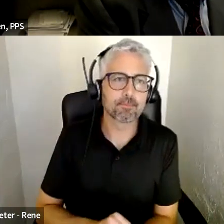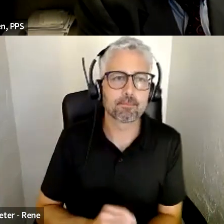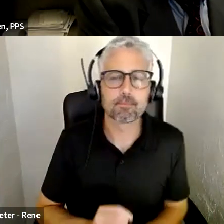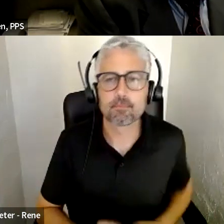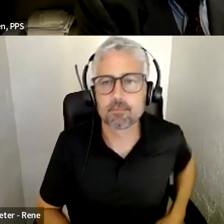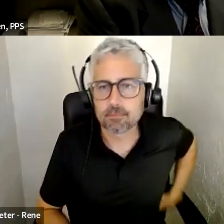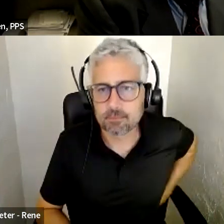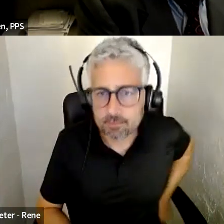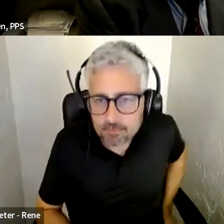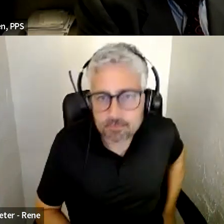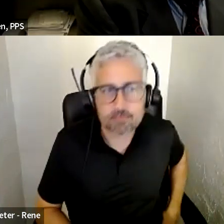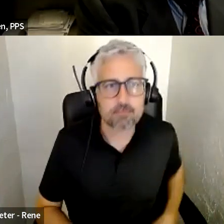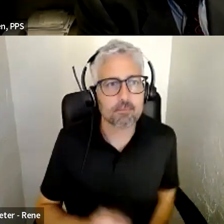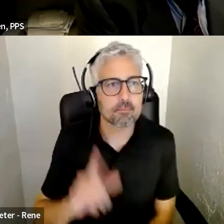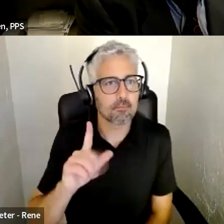Great.